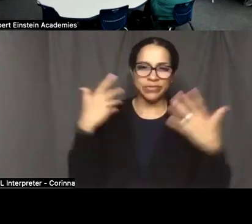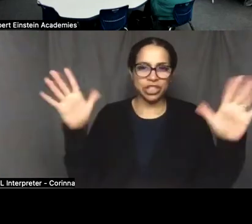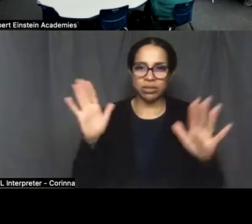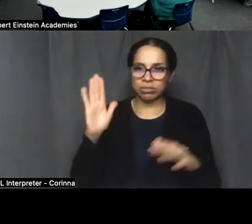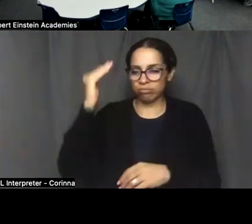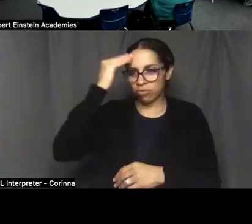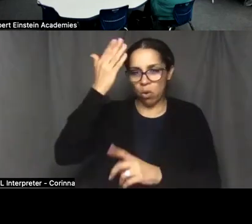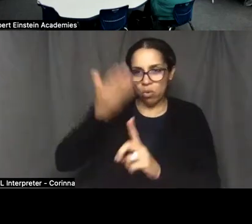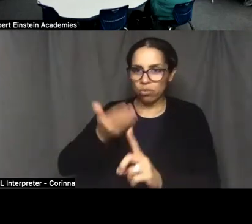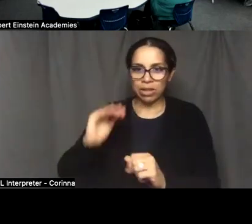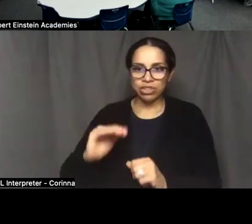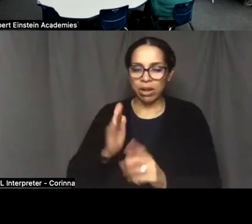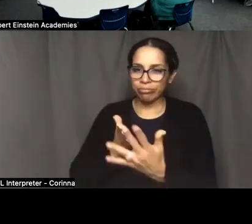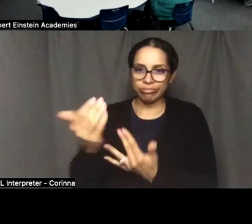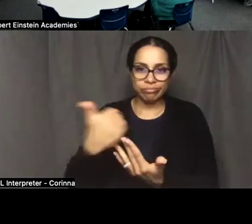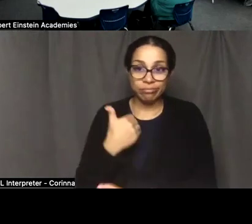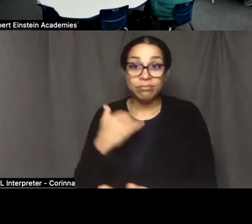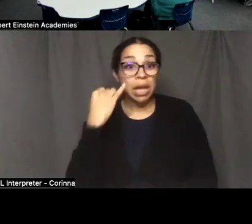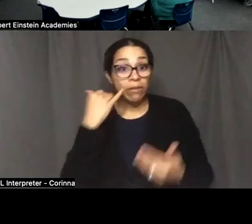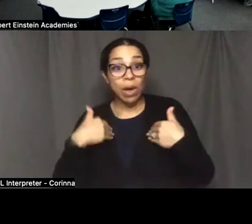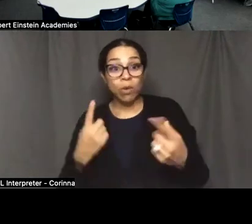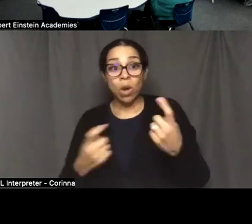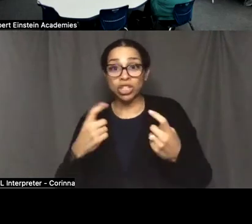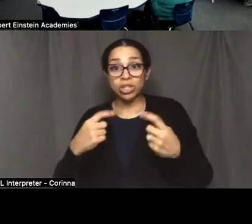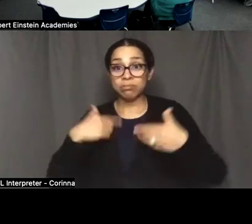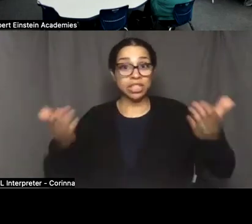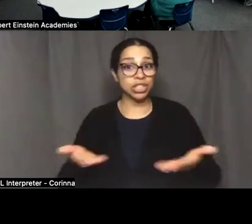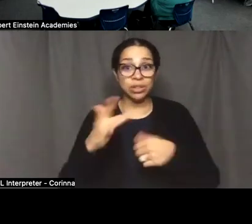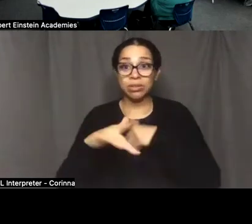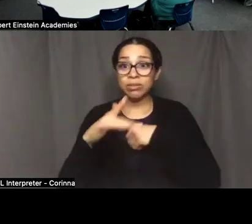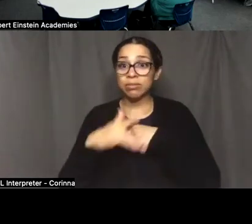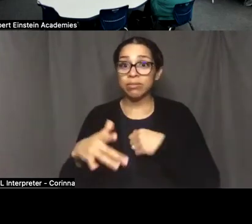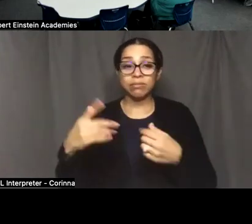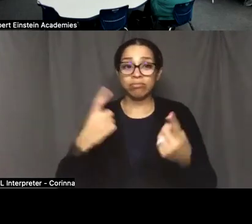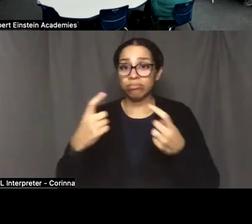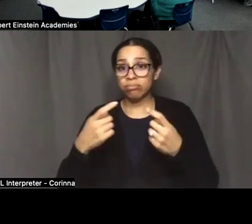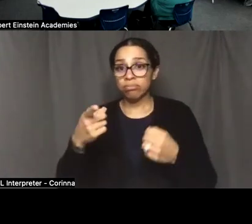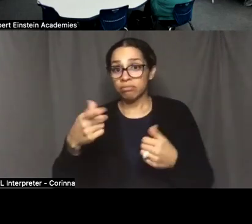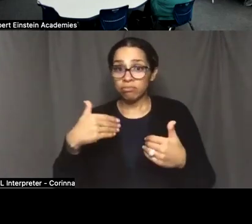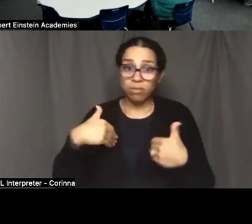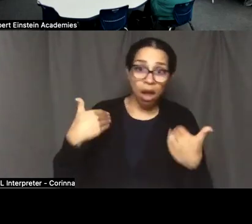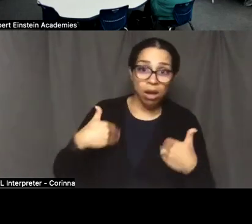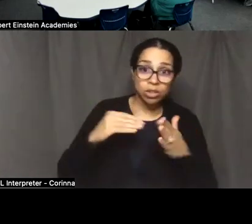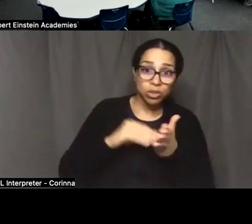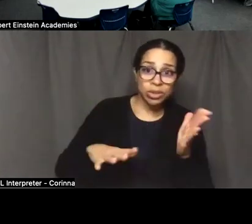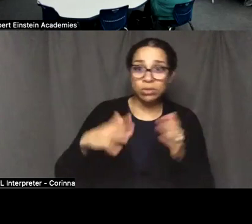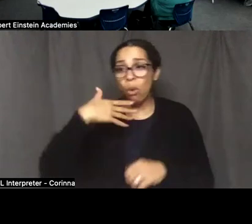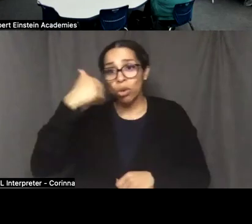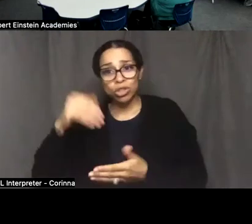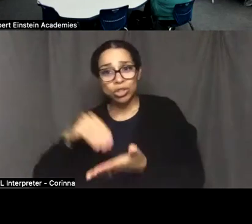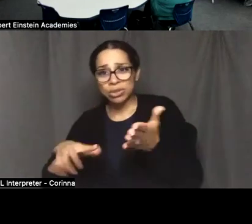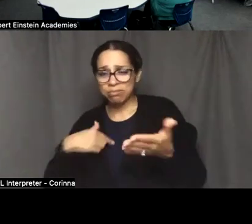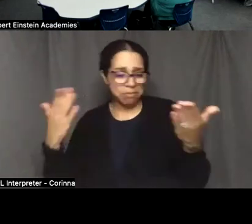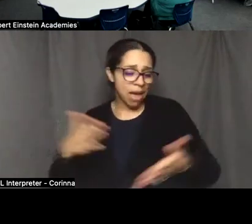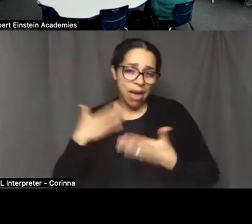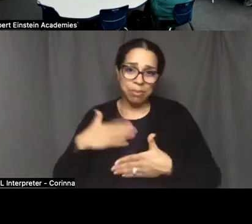anything. If you have questions about anything at all, either kinder students, if you have older students, younger students, I'm always happy to help out. So you can always reach